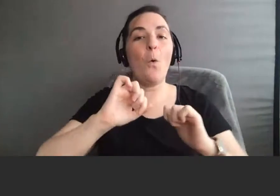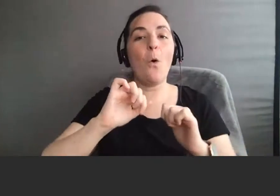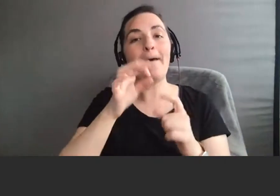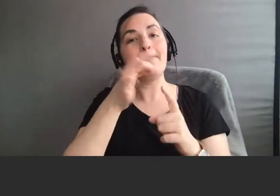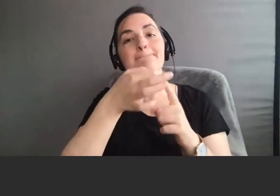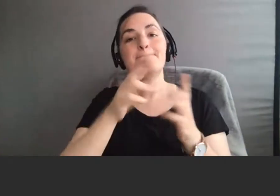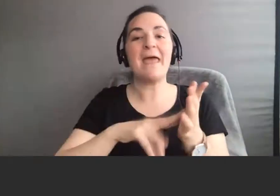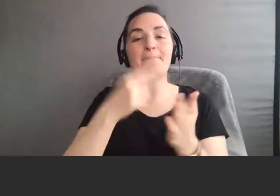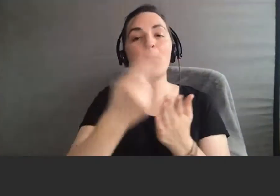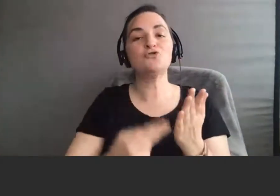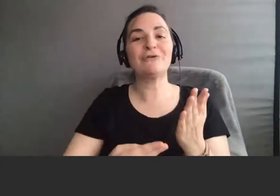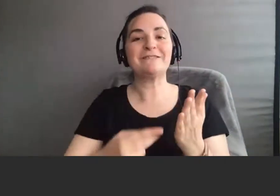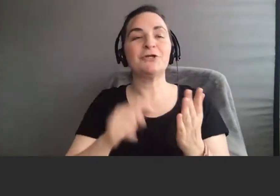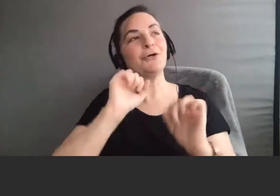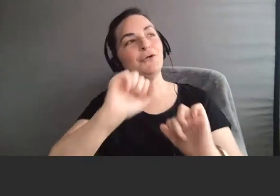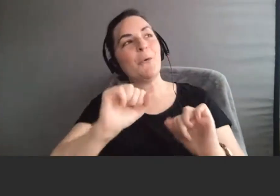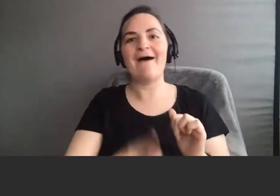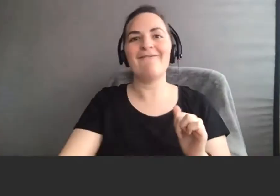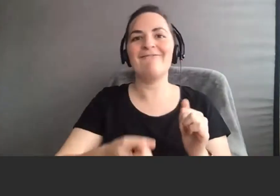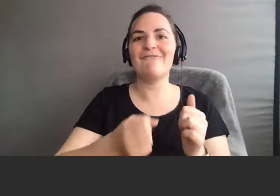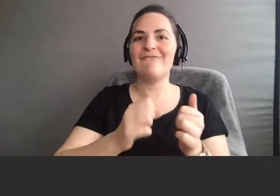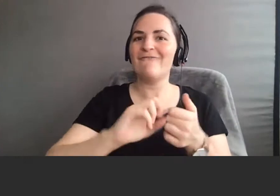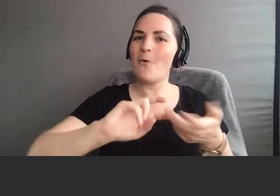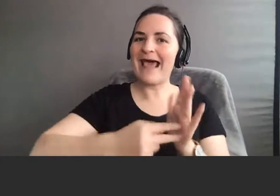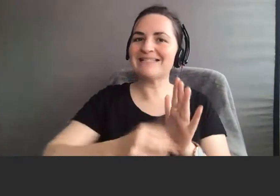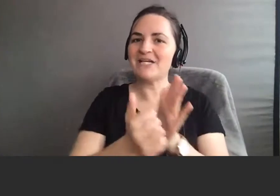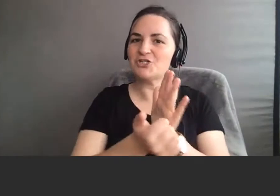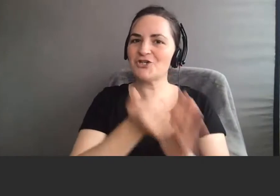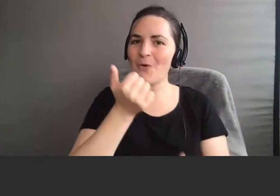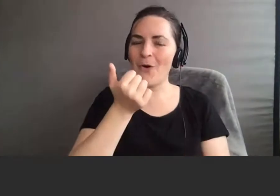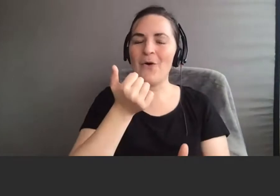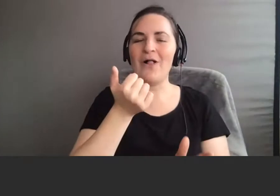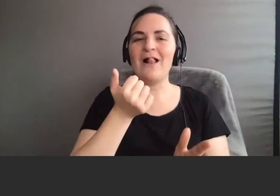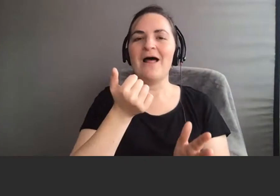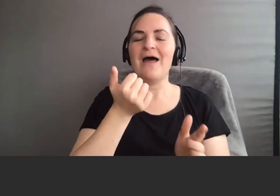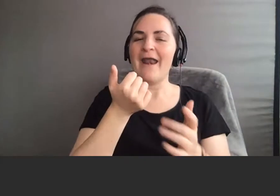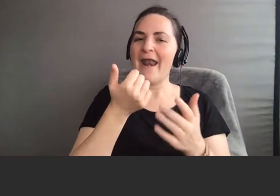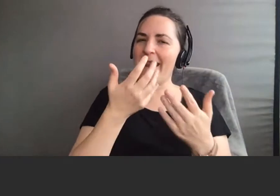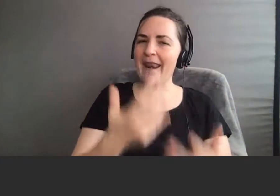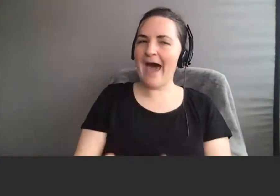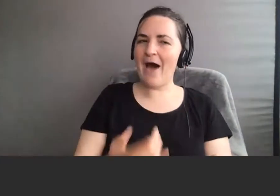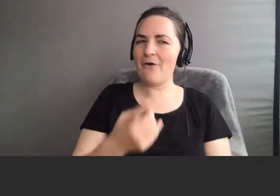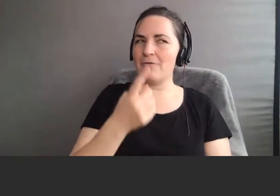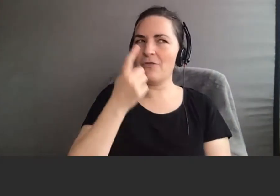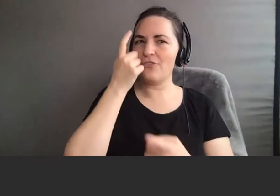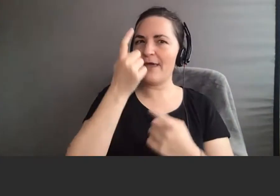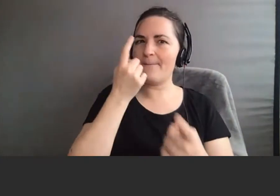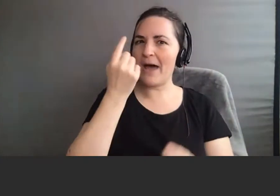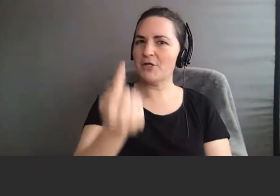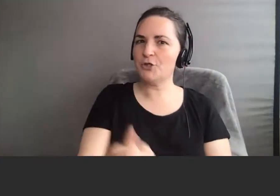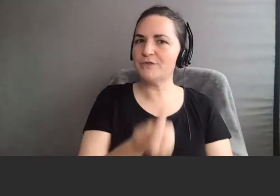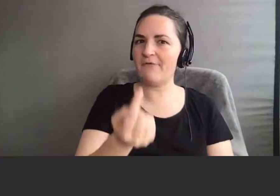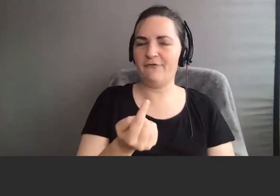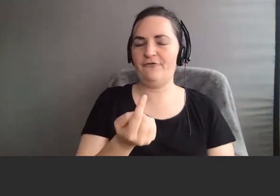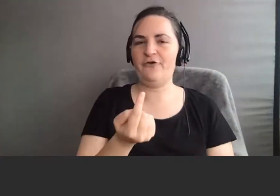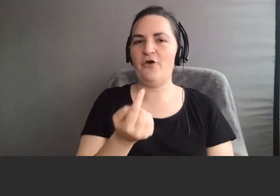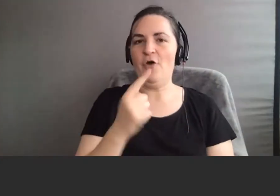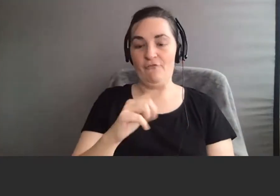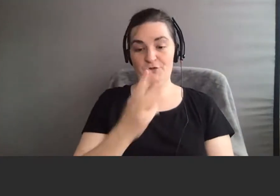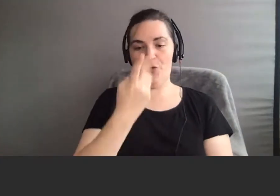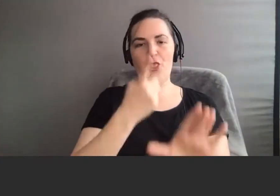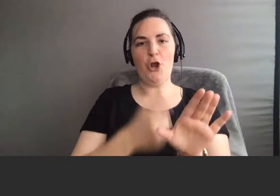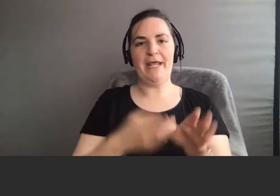about now is how are you organising all of the stuff that you're doing in your 3rd year? That's